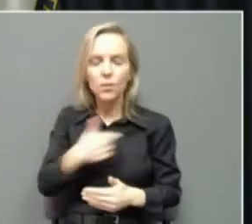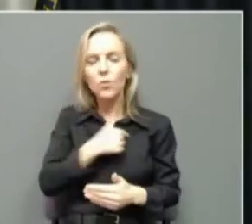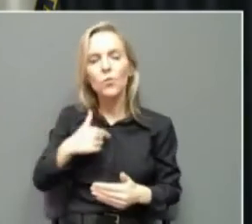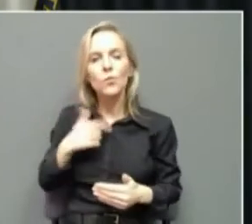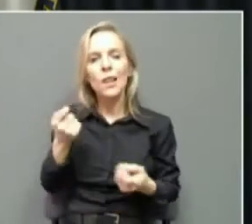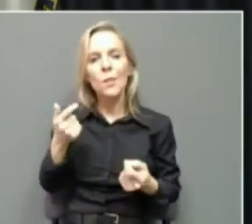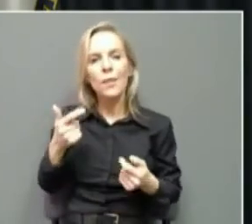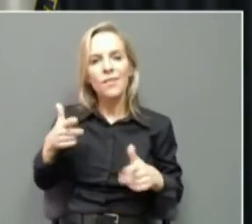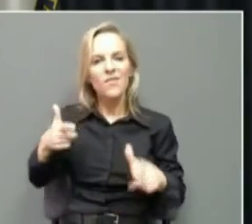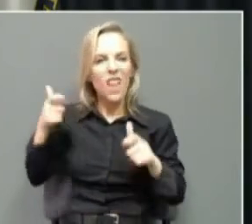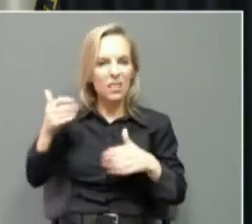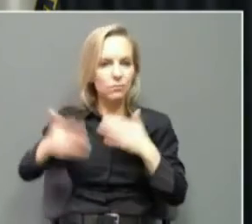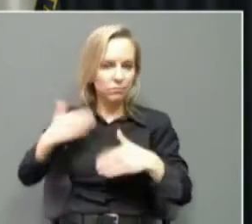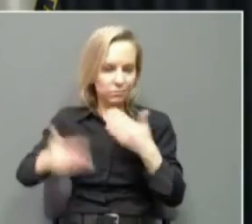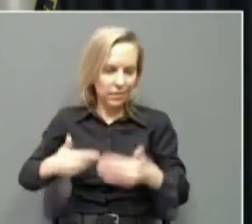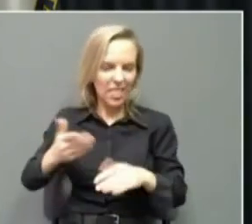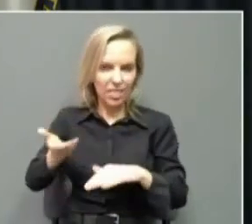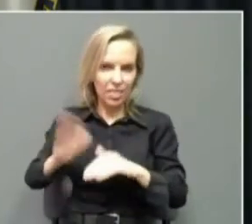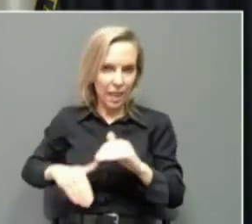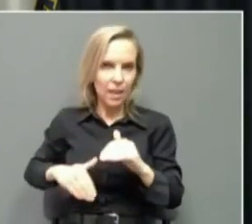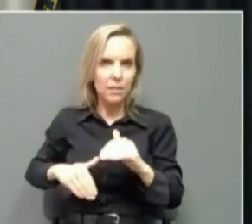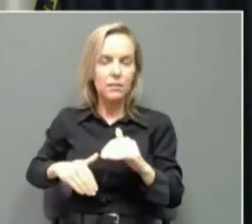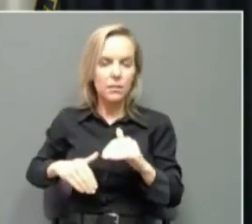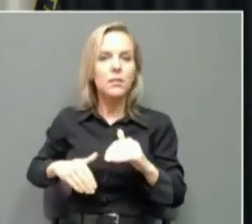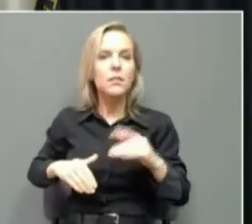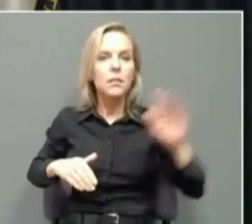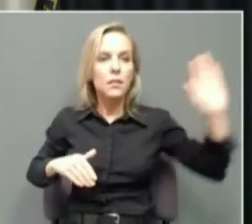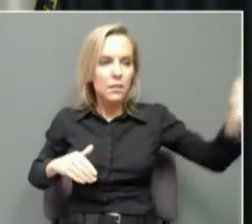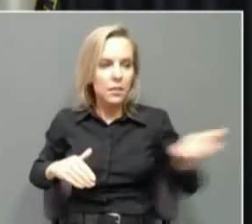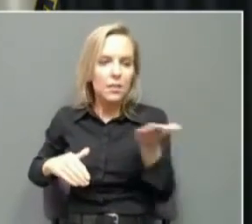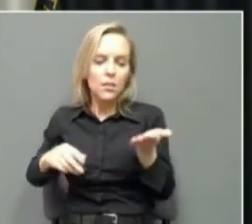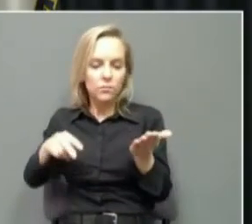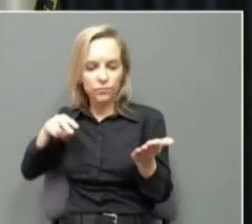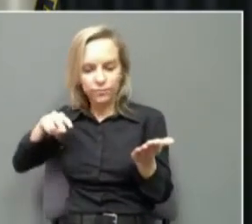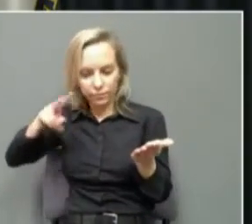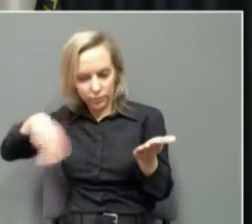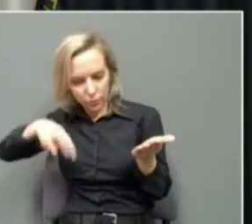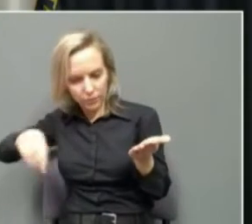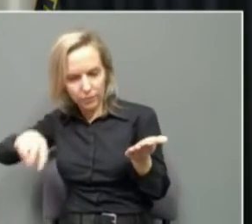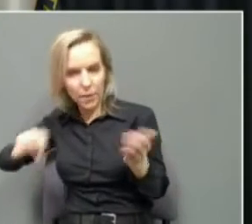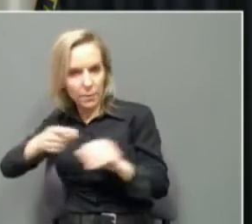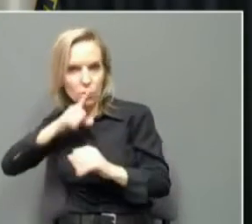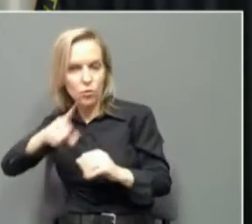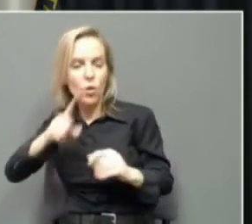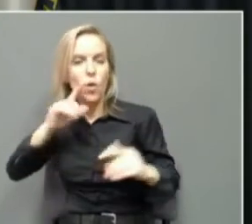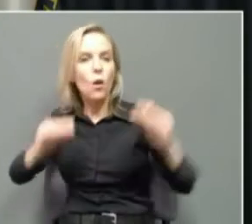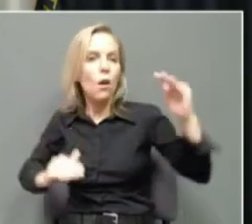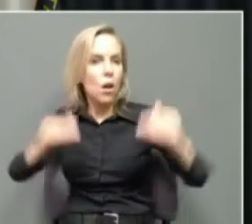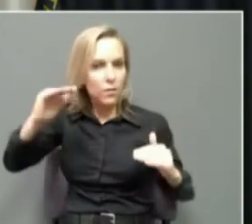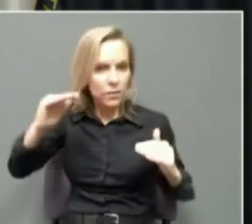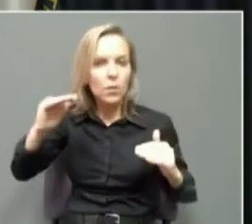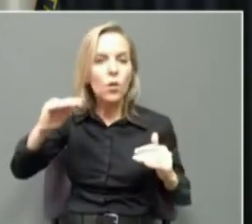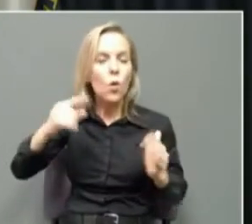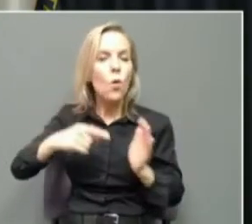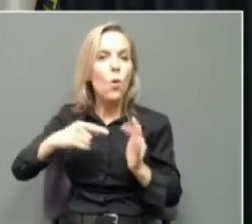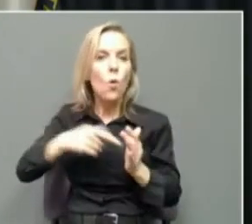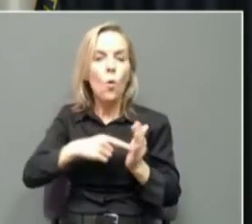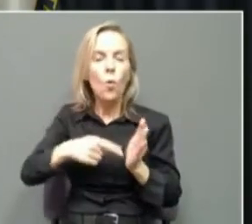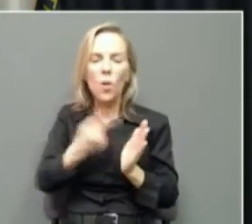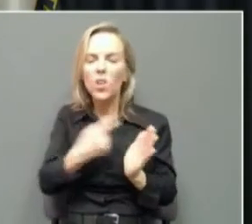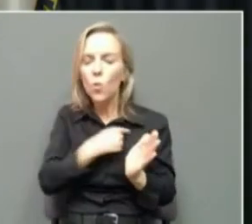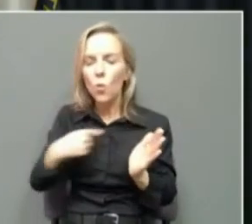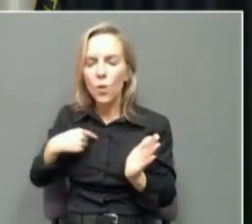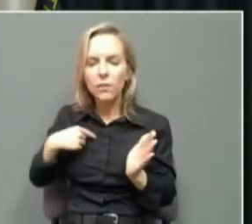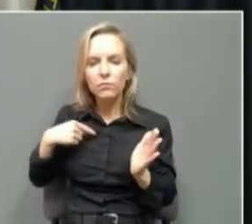faster than it would come up from the local health departments. This will offset ones that we will learn about in the